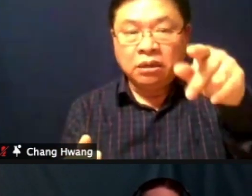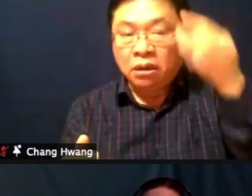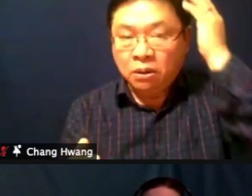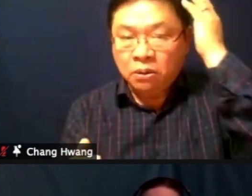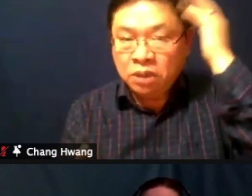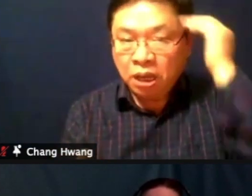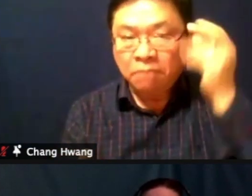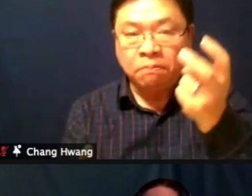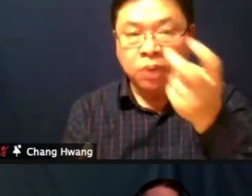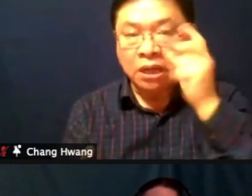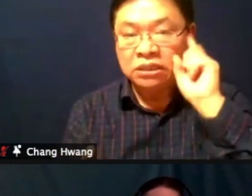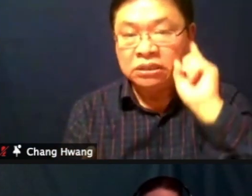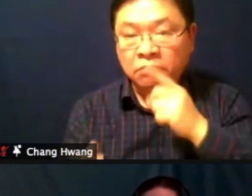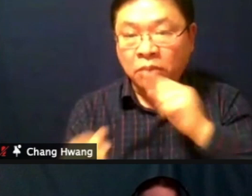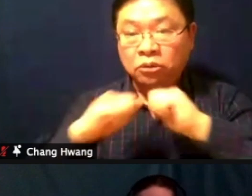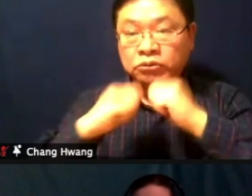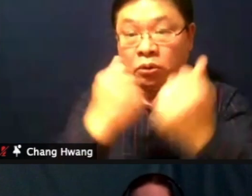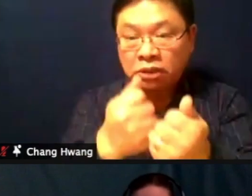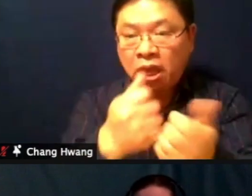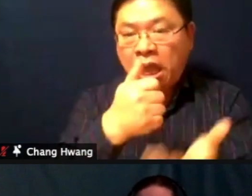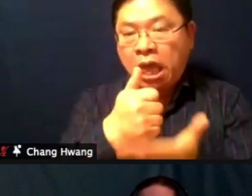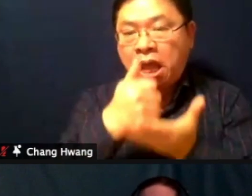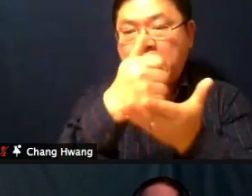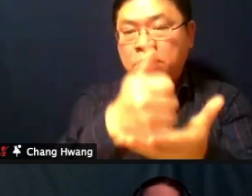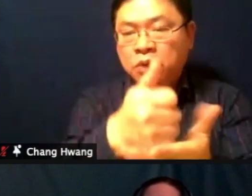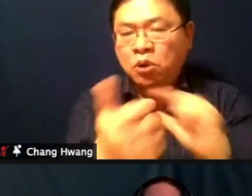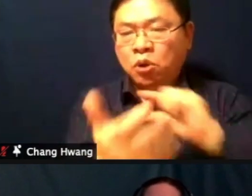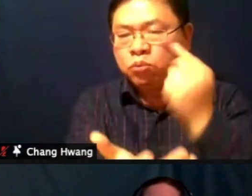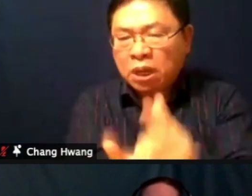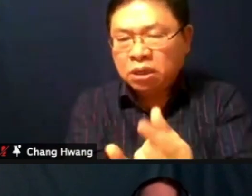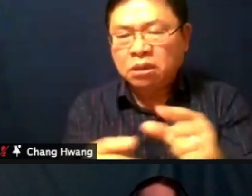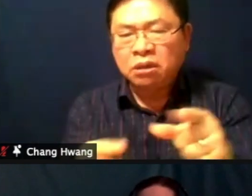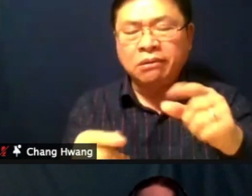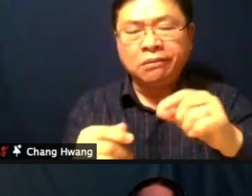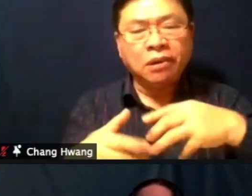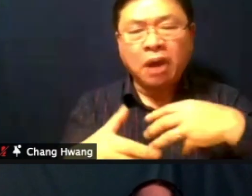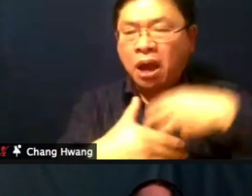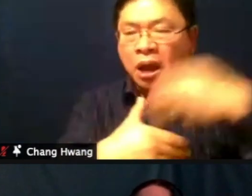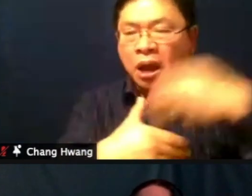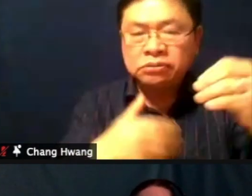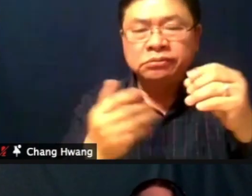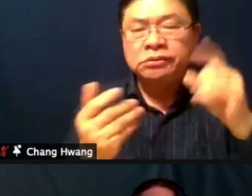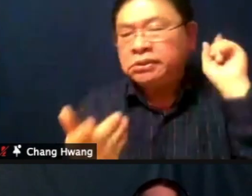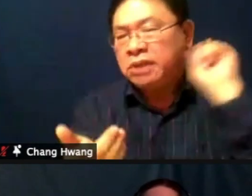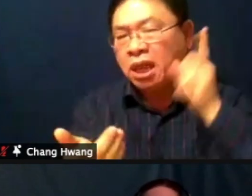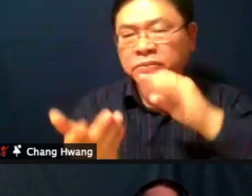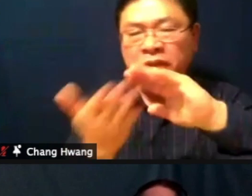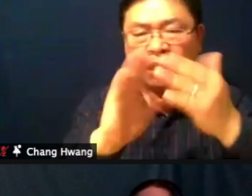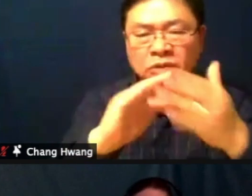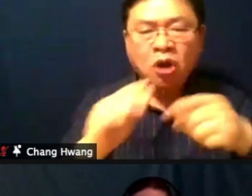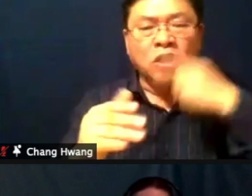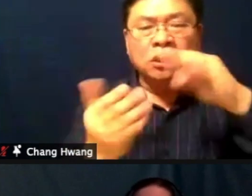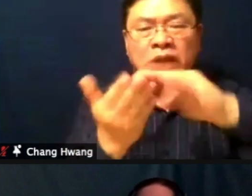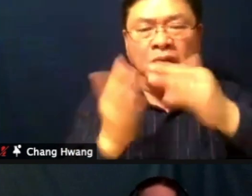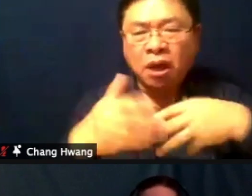they lost that social network that they had in place, per se. So this association provided